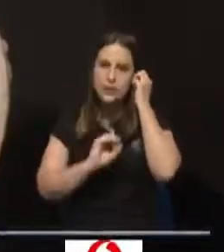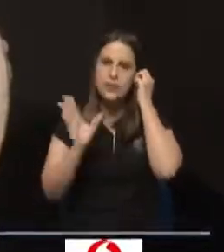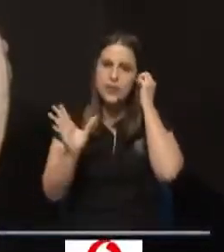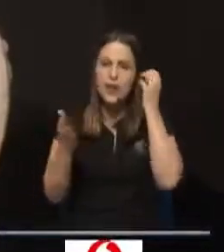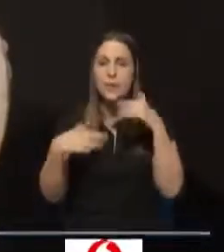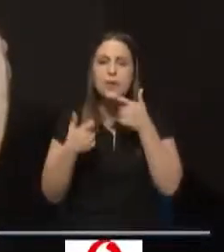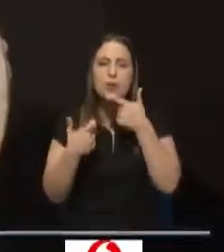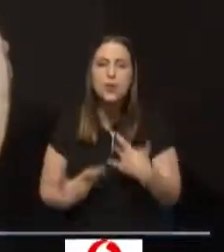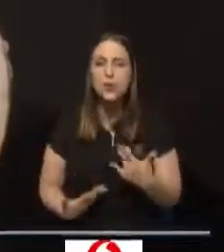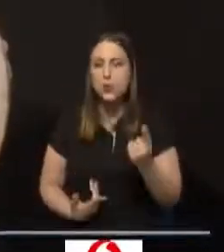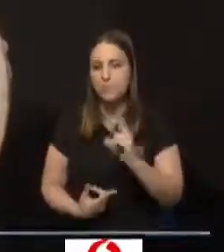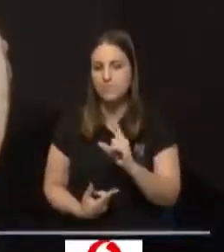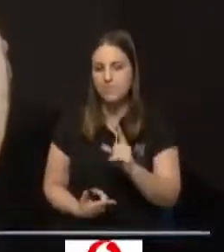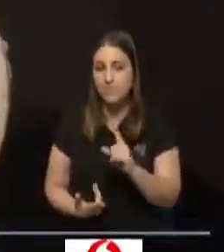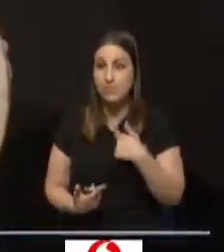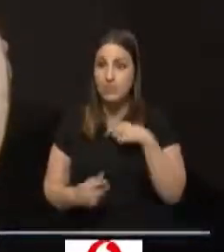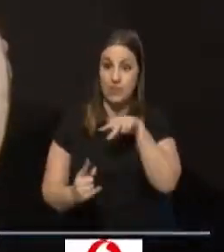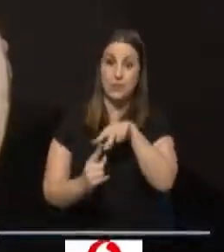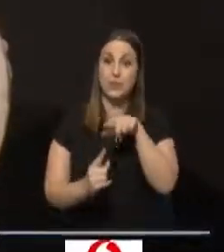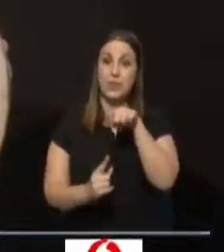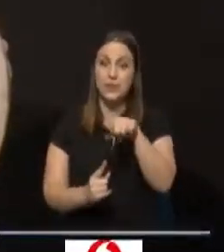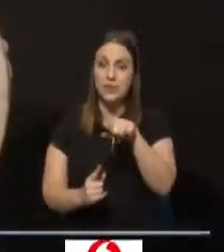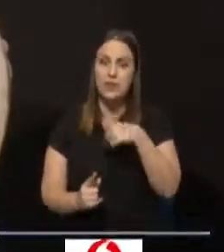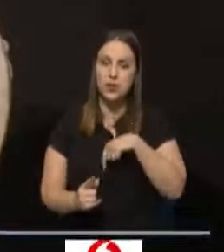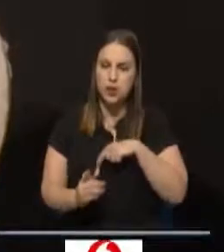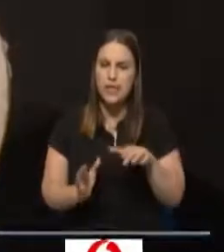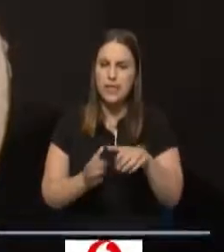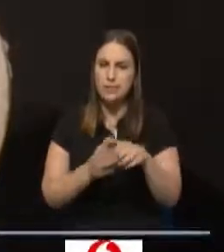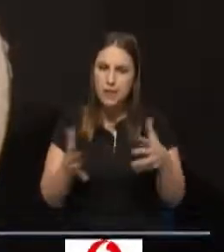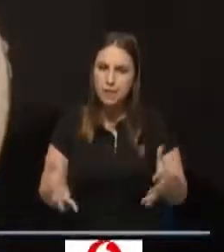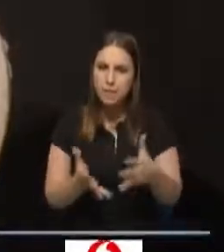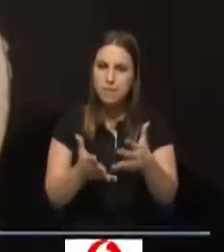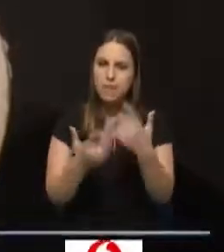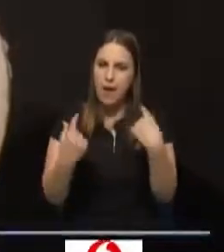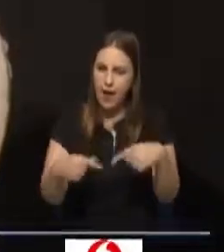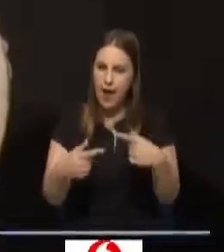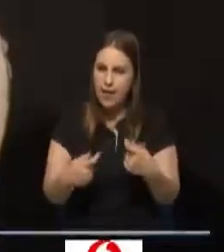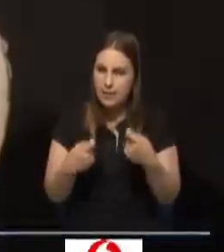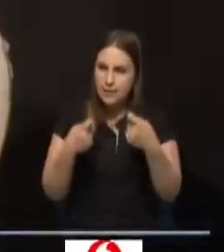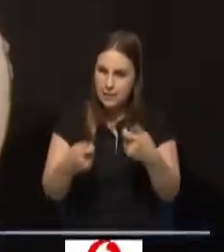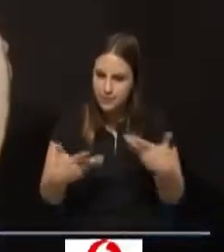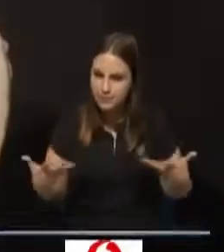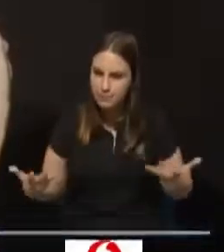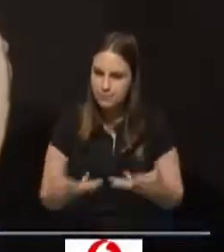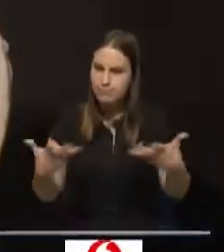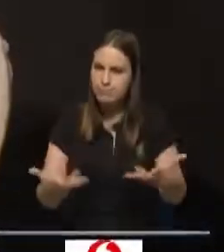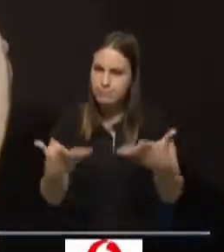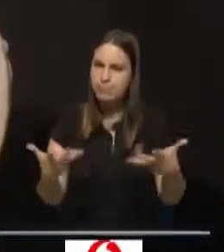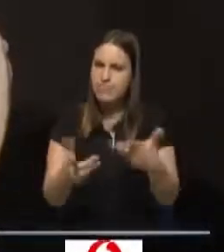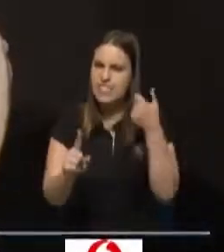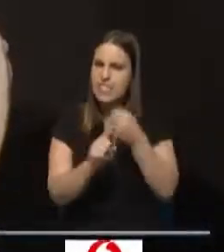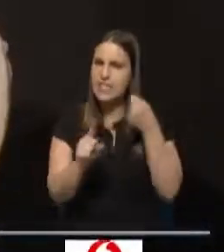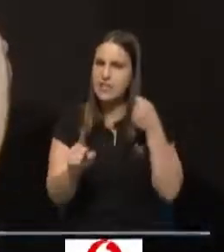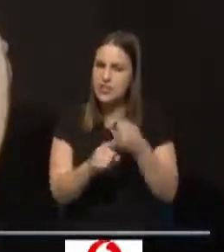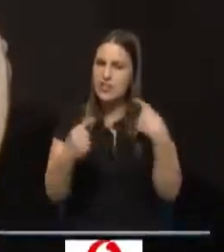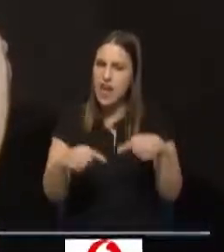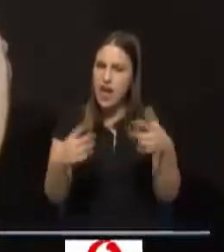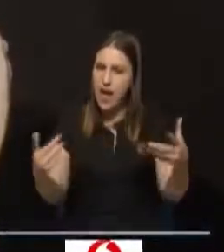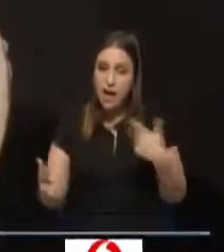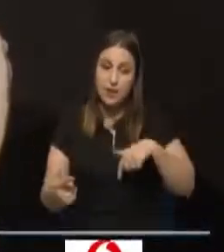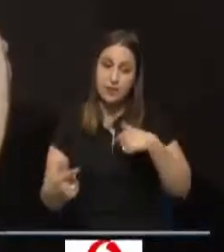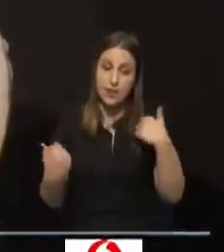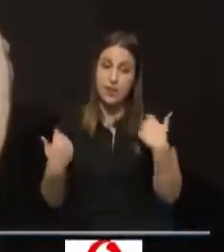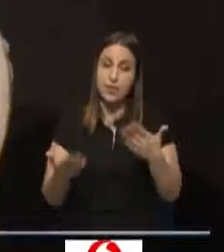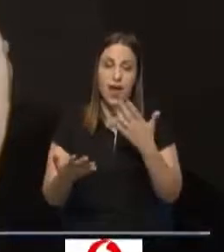not everything. It is important, but it's not everything. And so from this, we have teams that are very motivated. We have many challenges